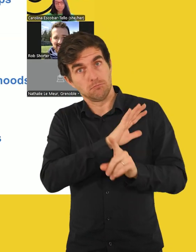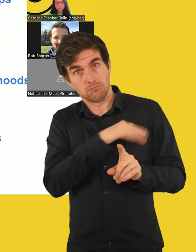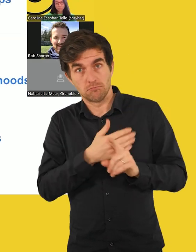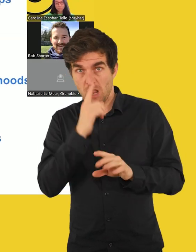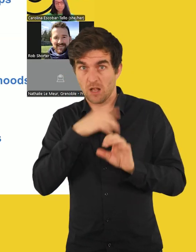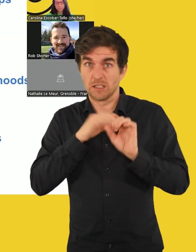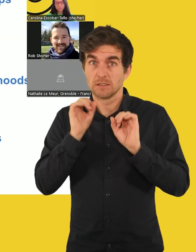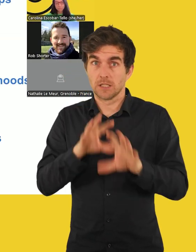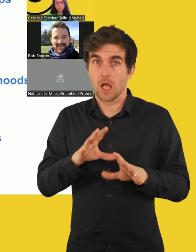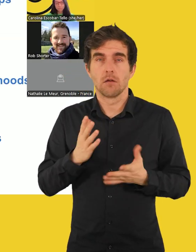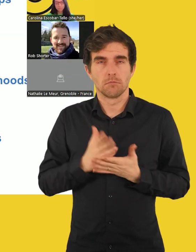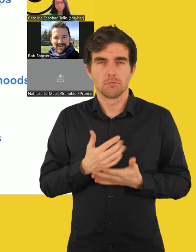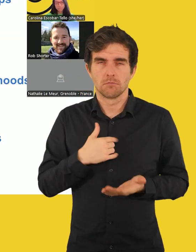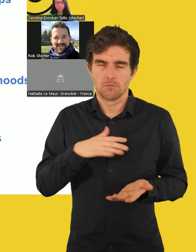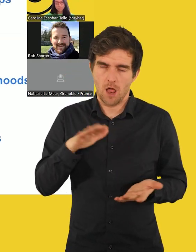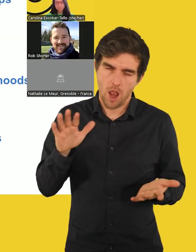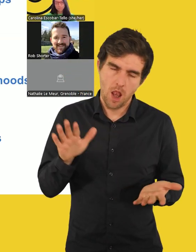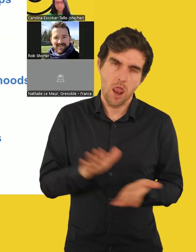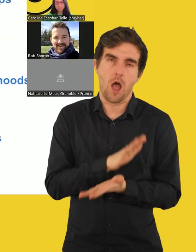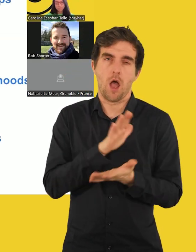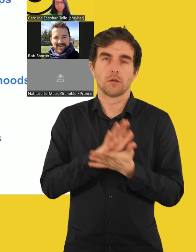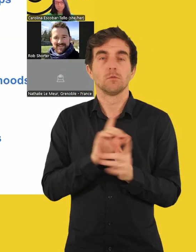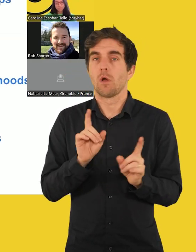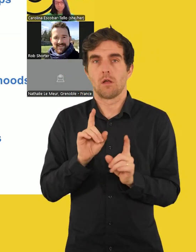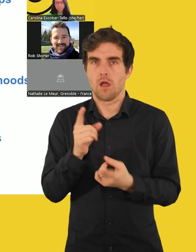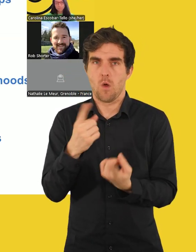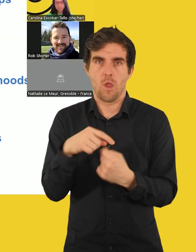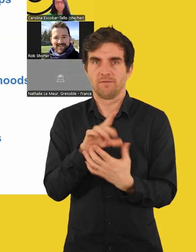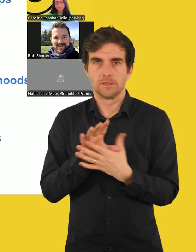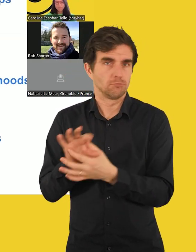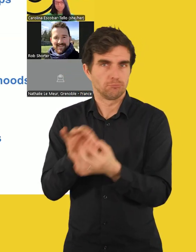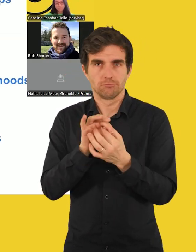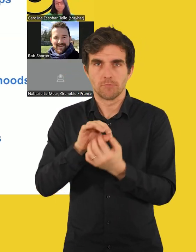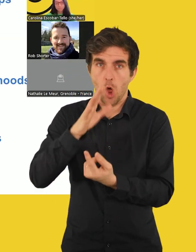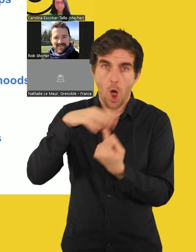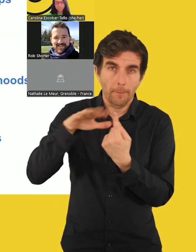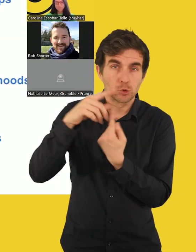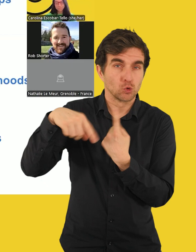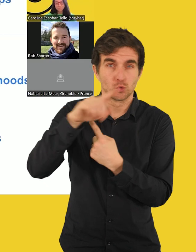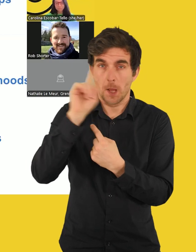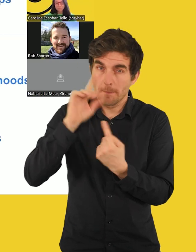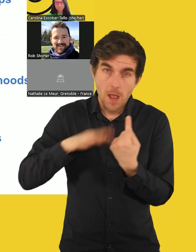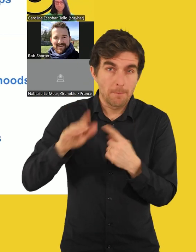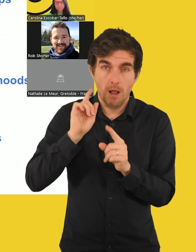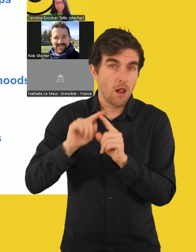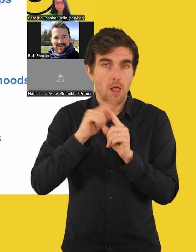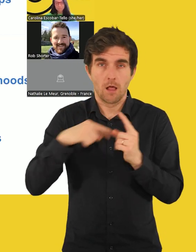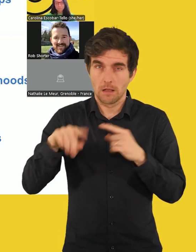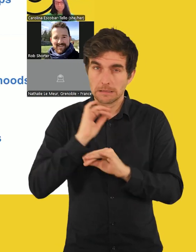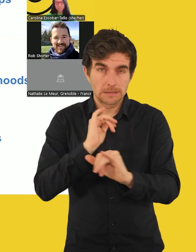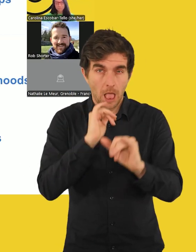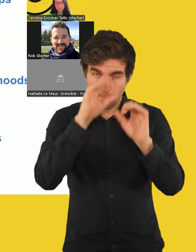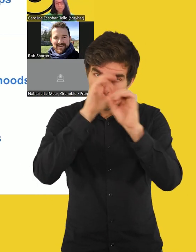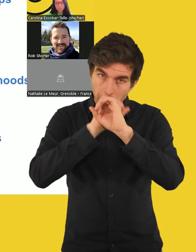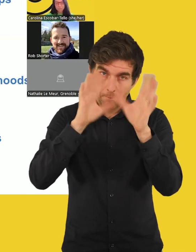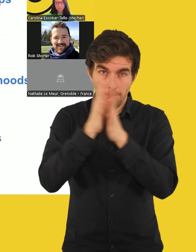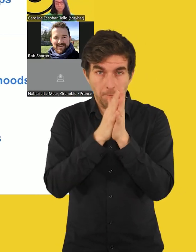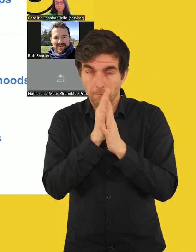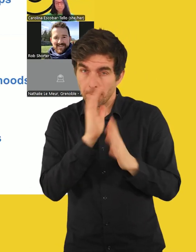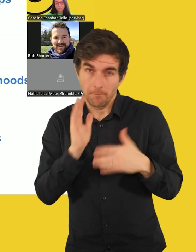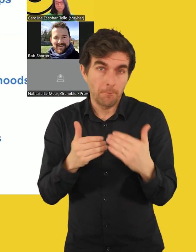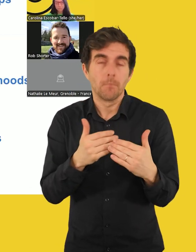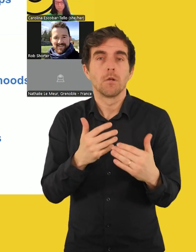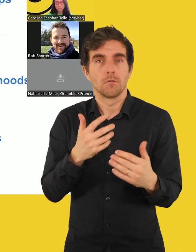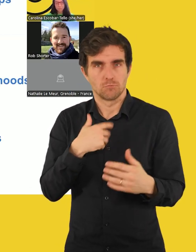all places I could be right now this morning, I'm so glad to be in solidarity and in community with this group of people